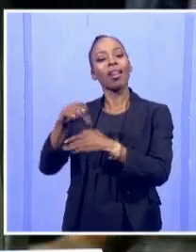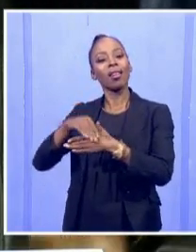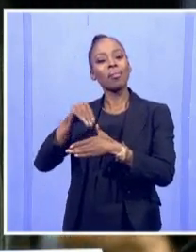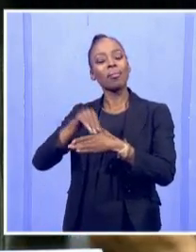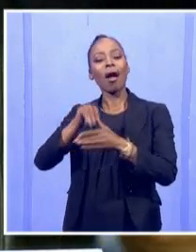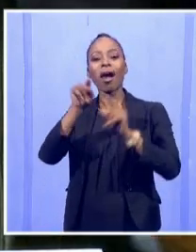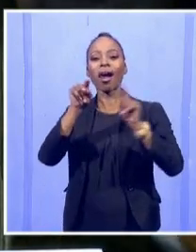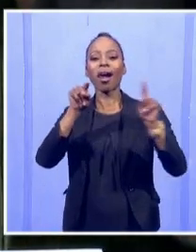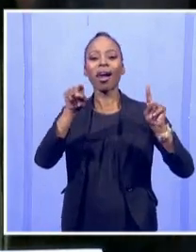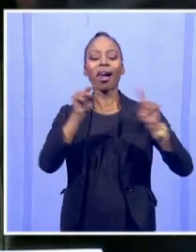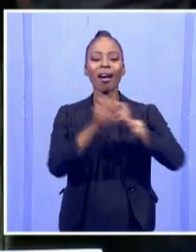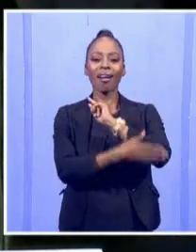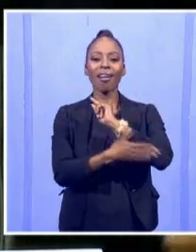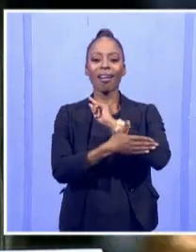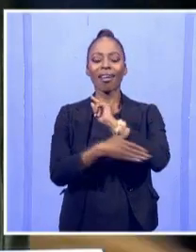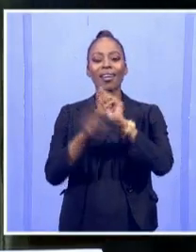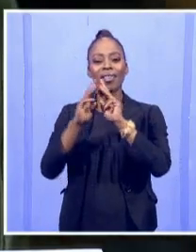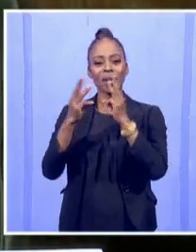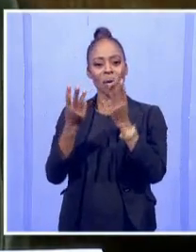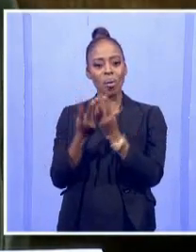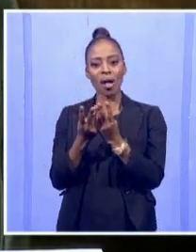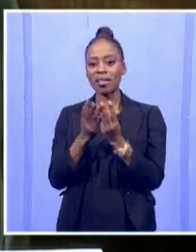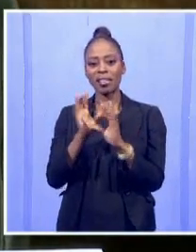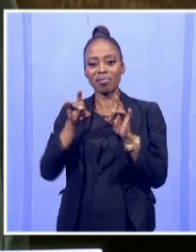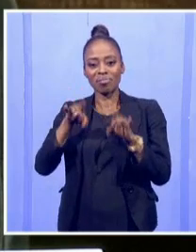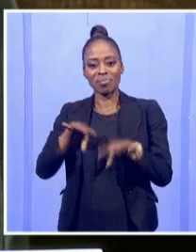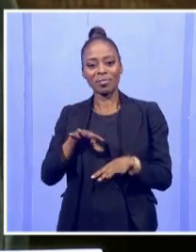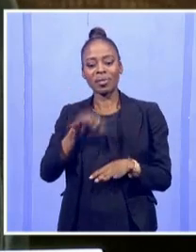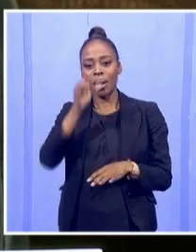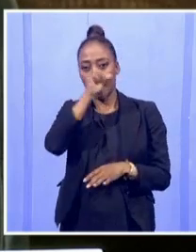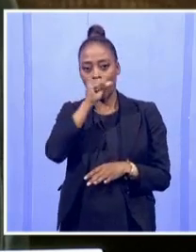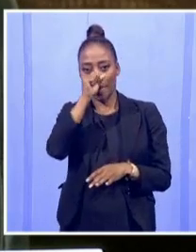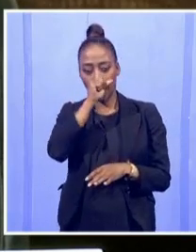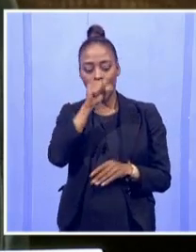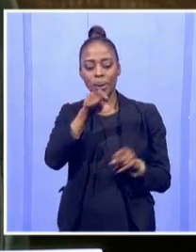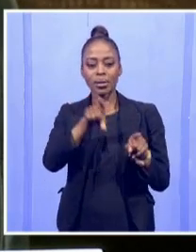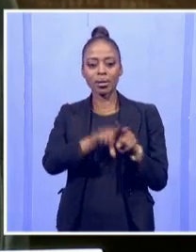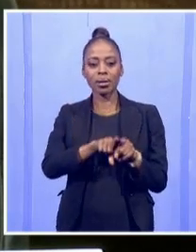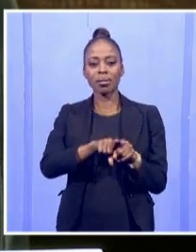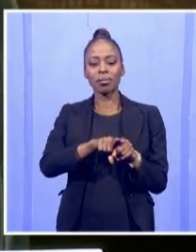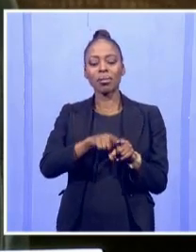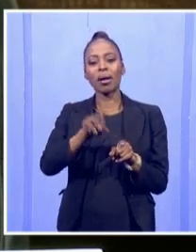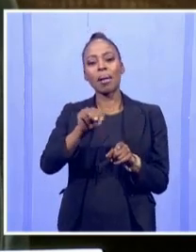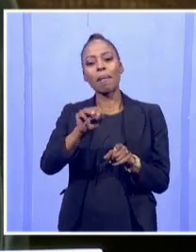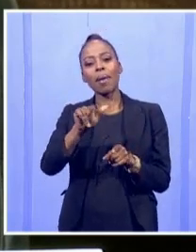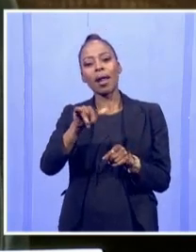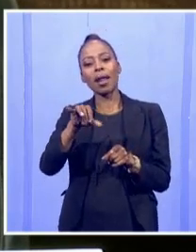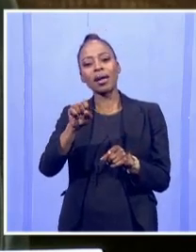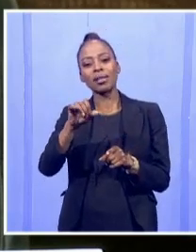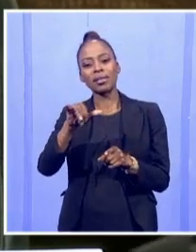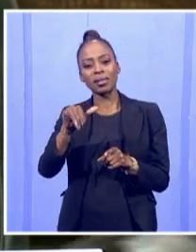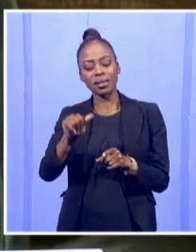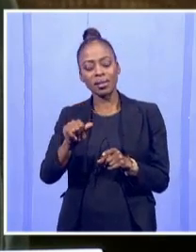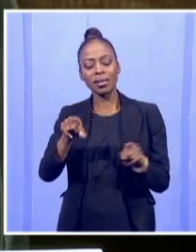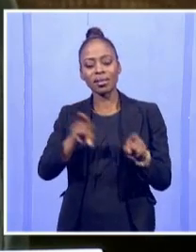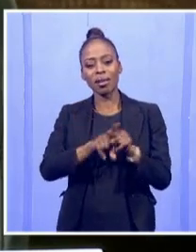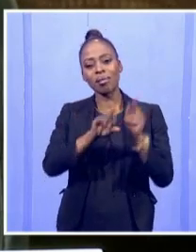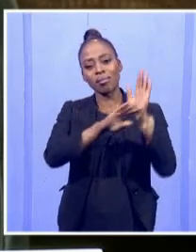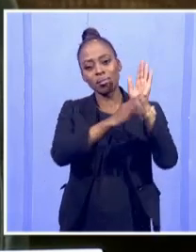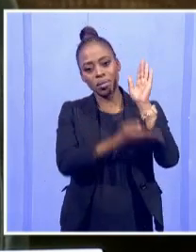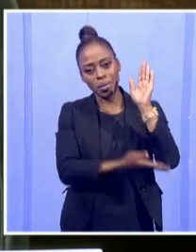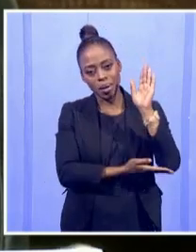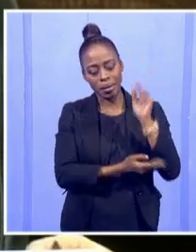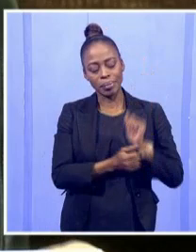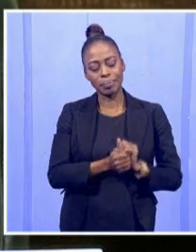of countries in the global halal market, including Malaysia and the United Arab Emirates. When